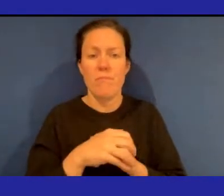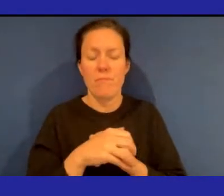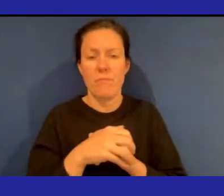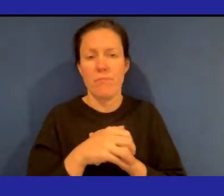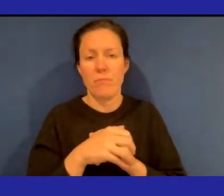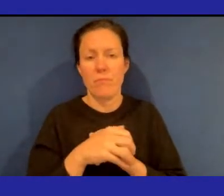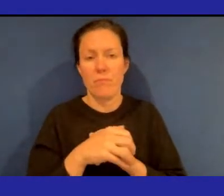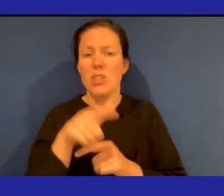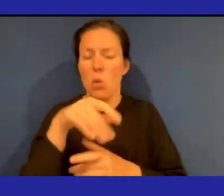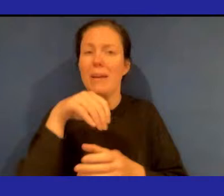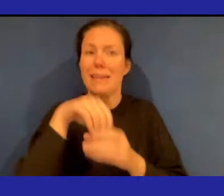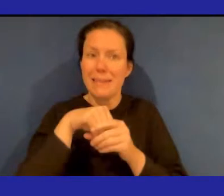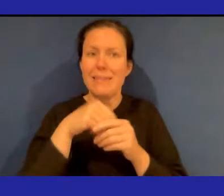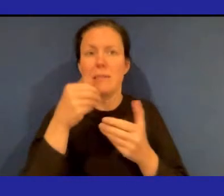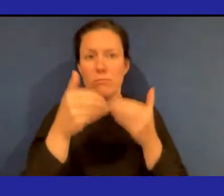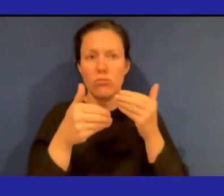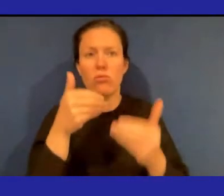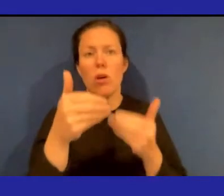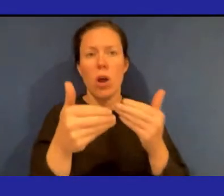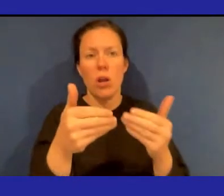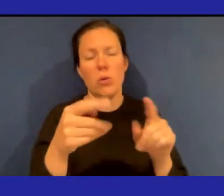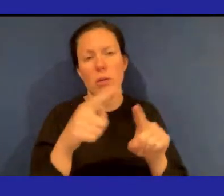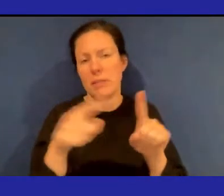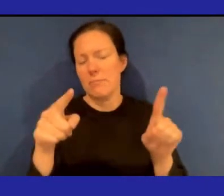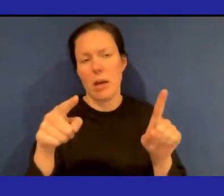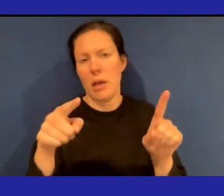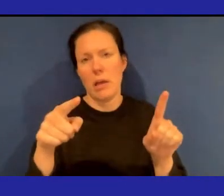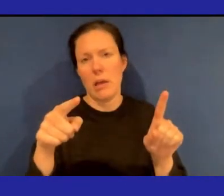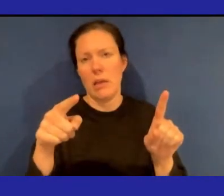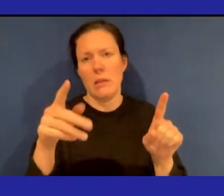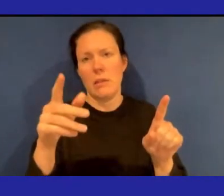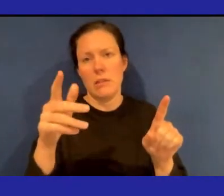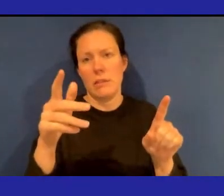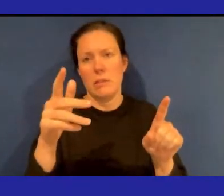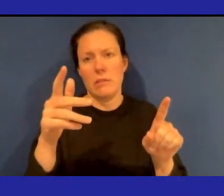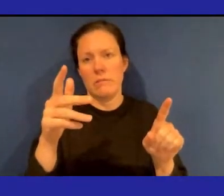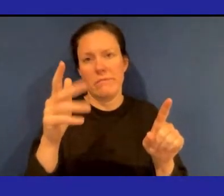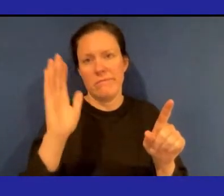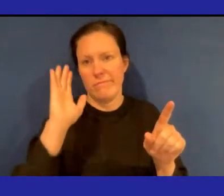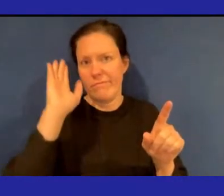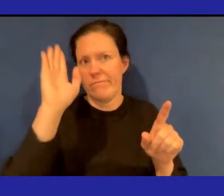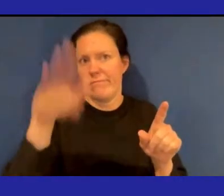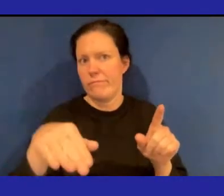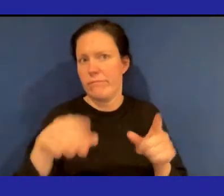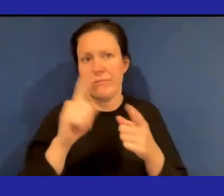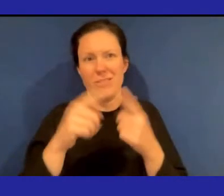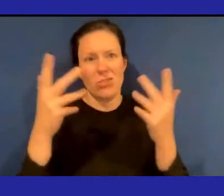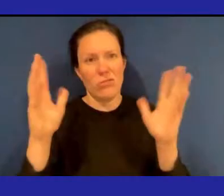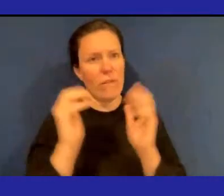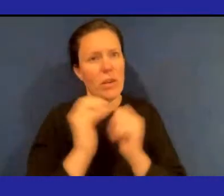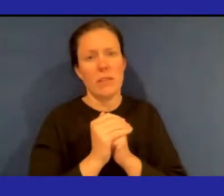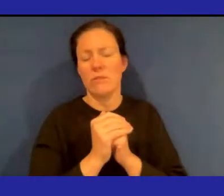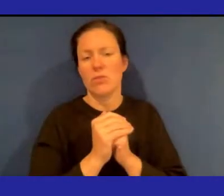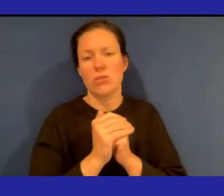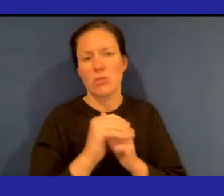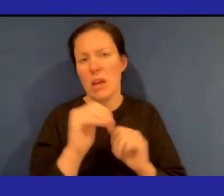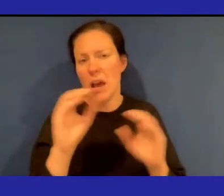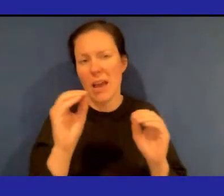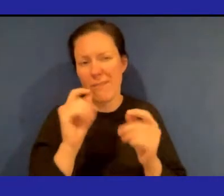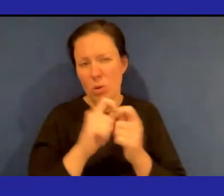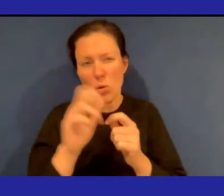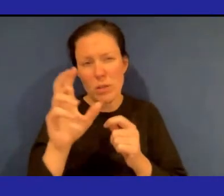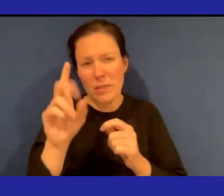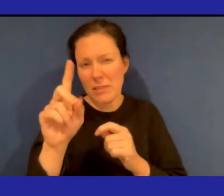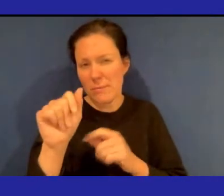it's a long way from being implemented. I don't have a date certain for implementation,